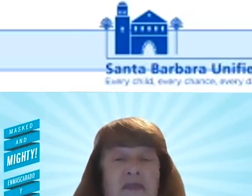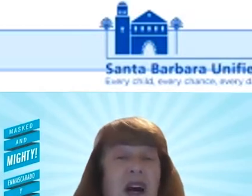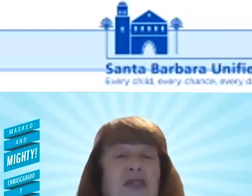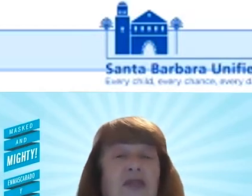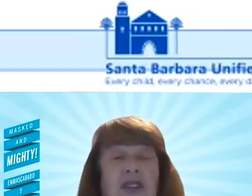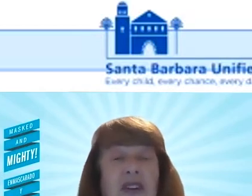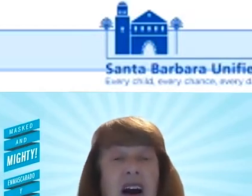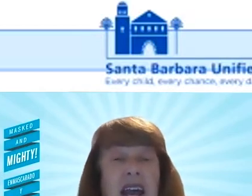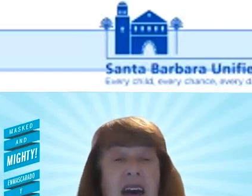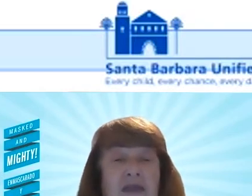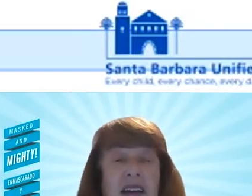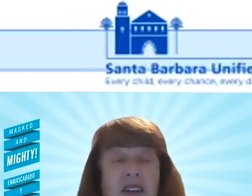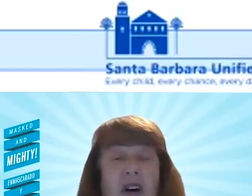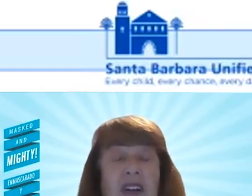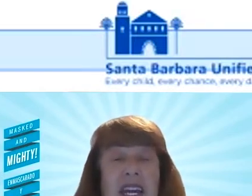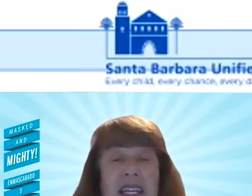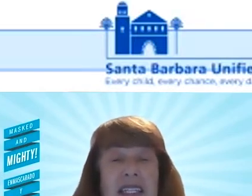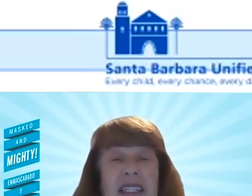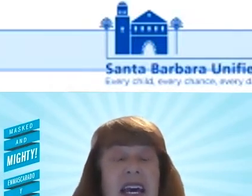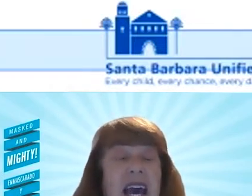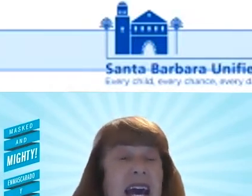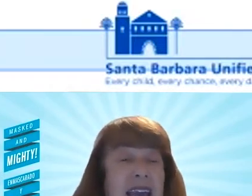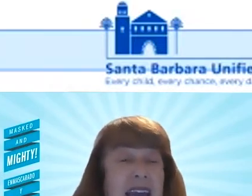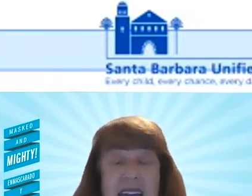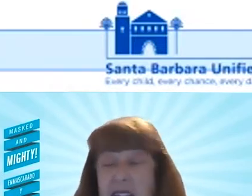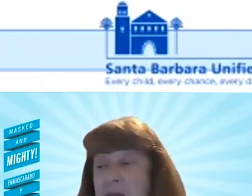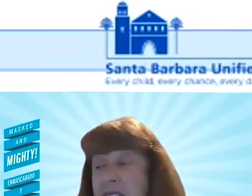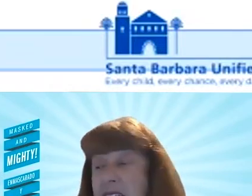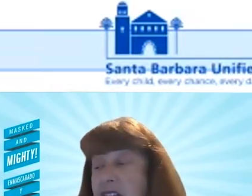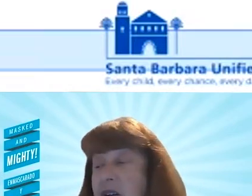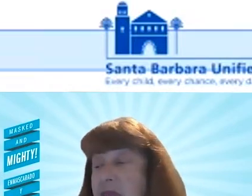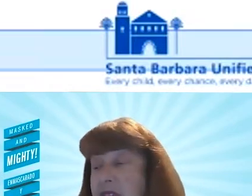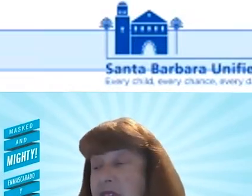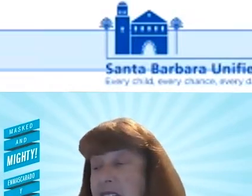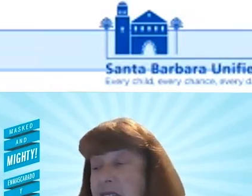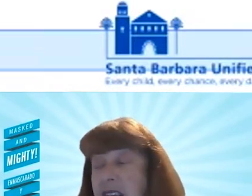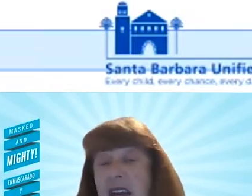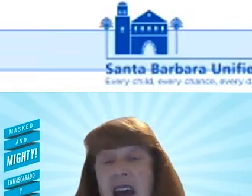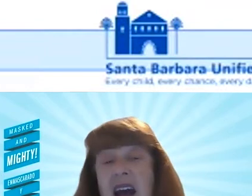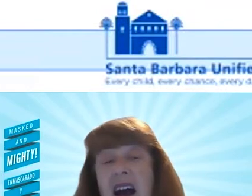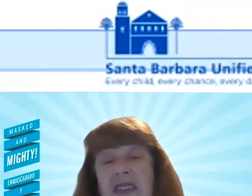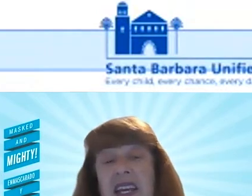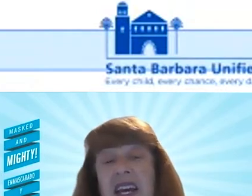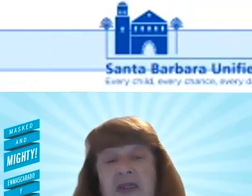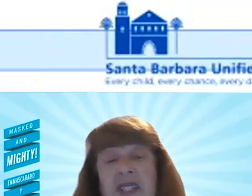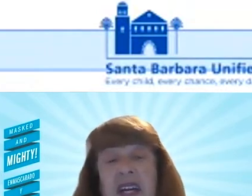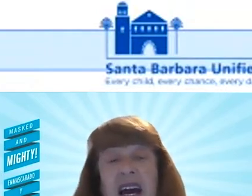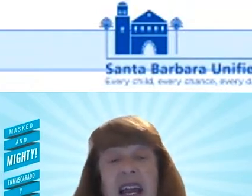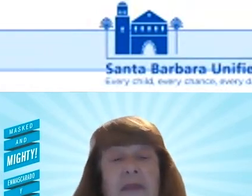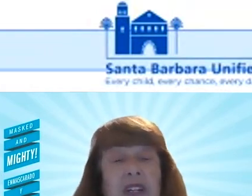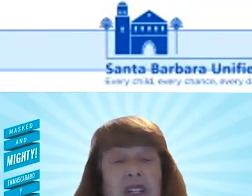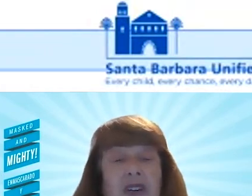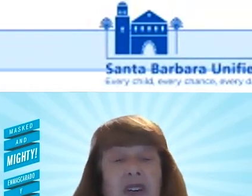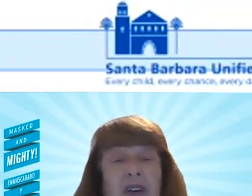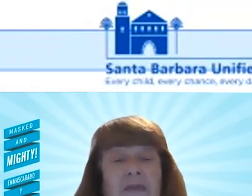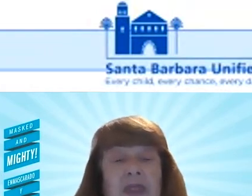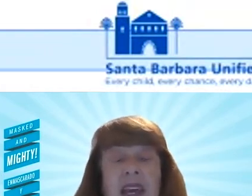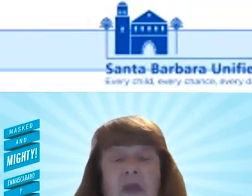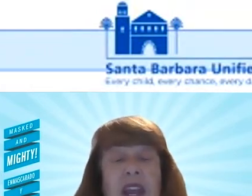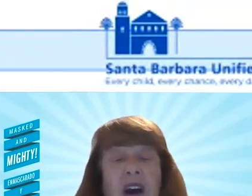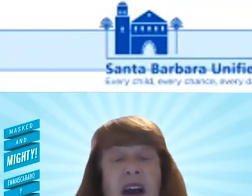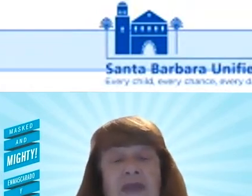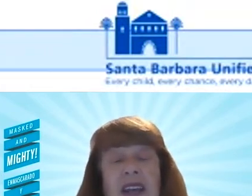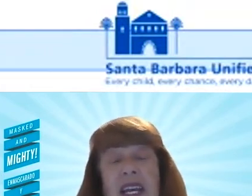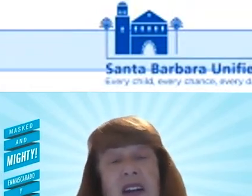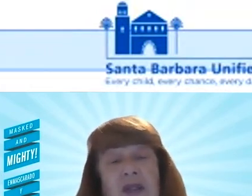news, adults are not having COVID cases as they had in the past. Our numbers are down. On the other side, I'm concerned